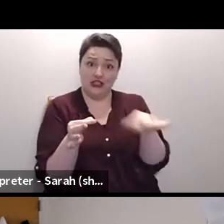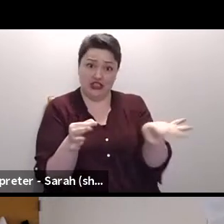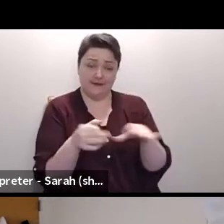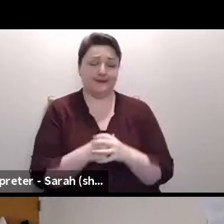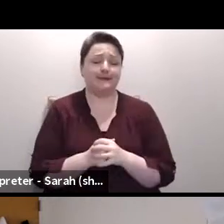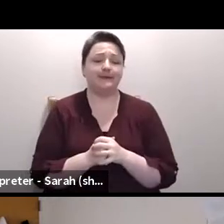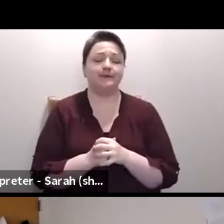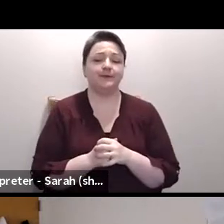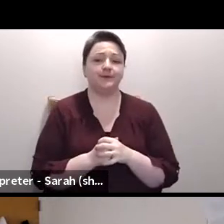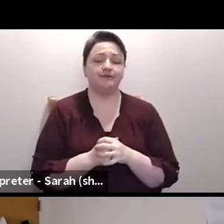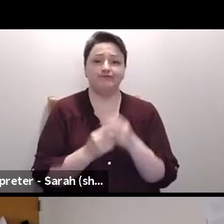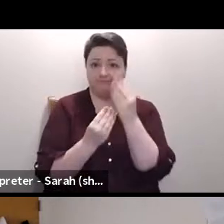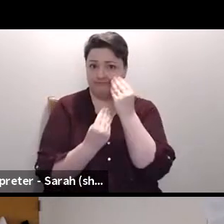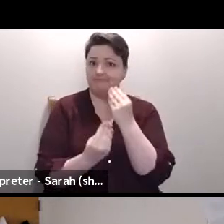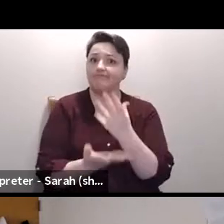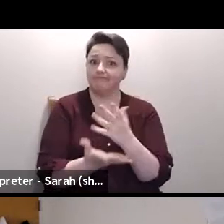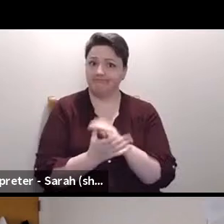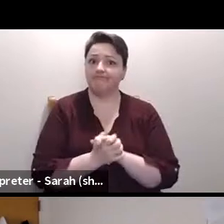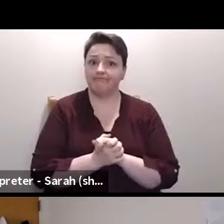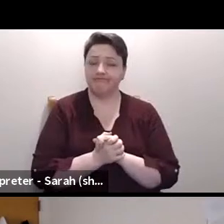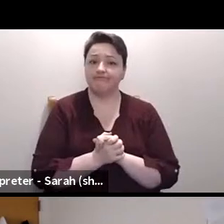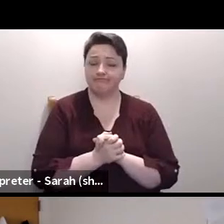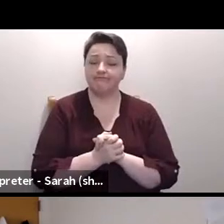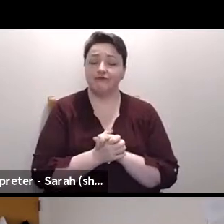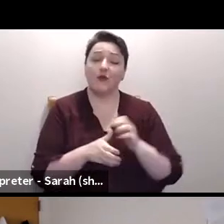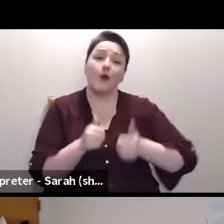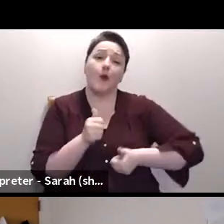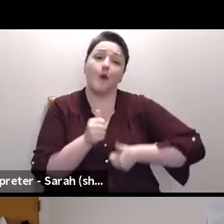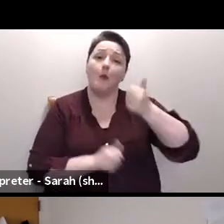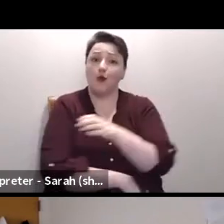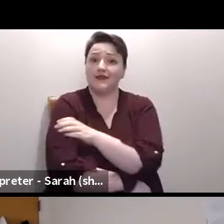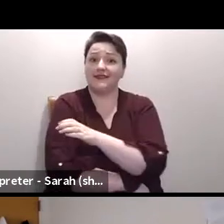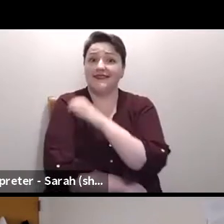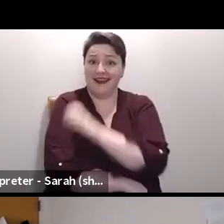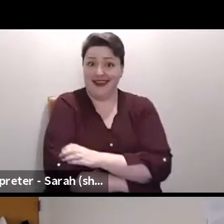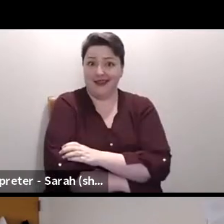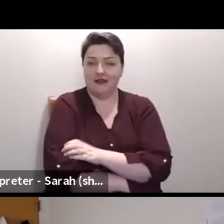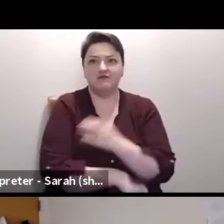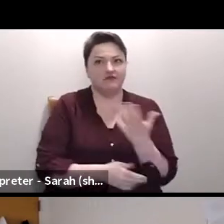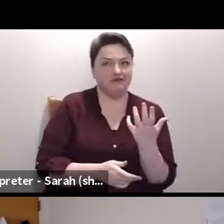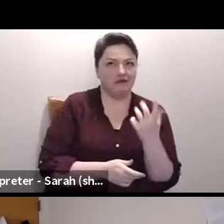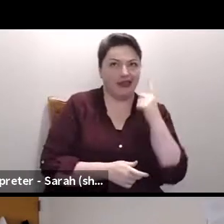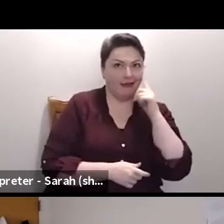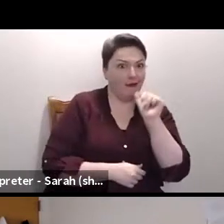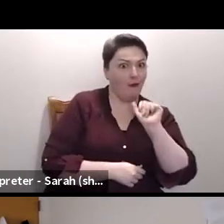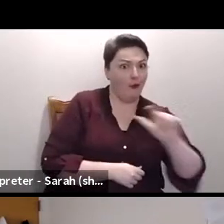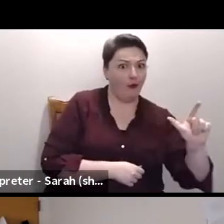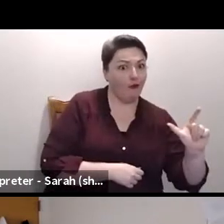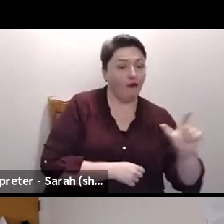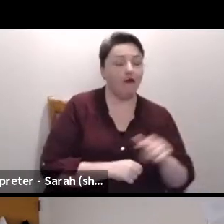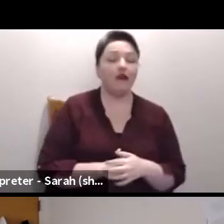can tell you that at most clinics, if not all, have